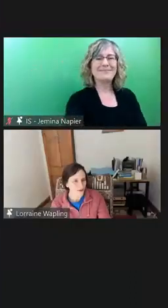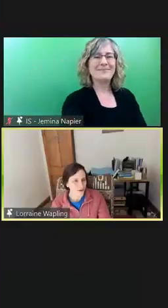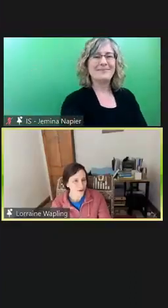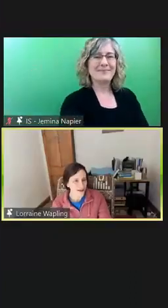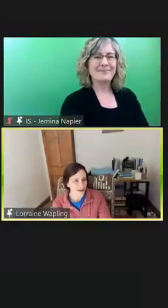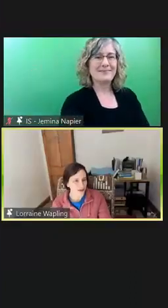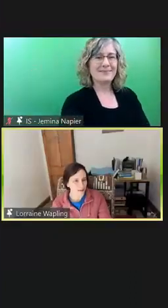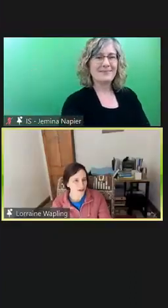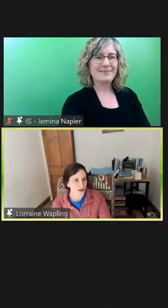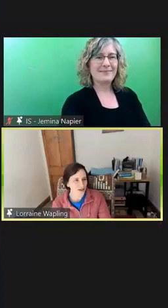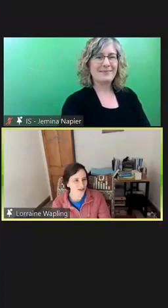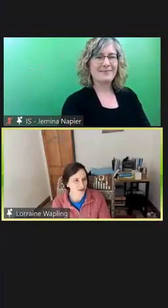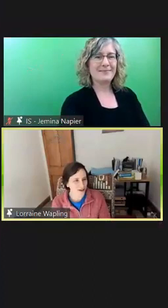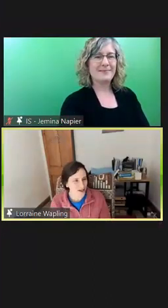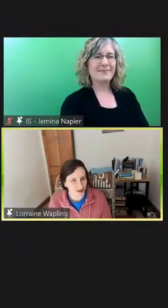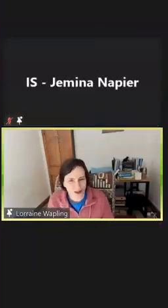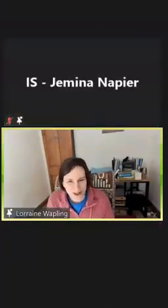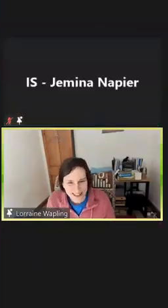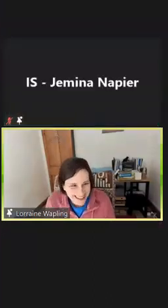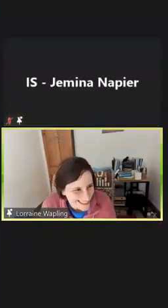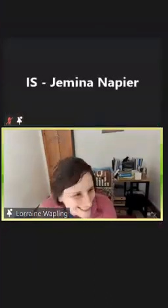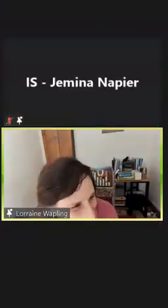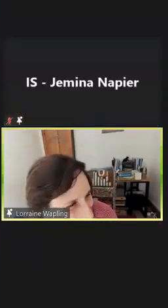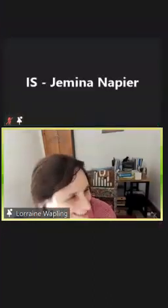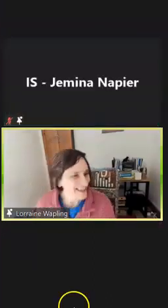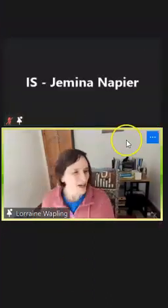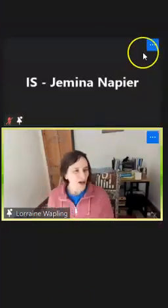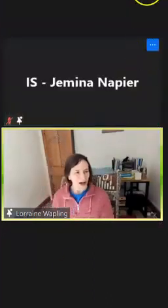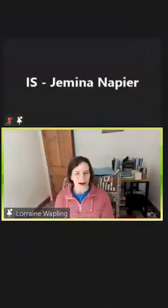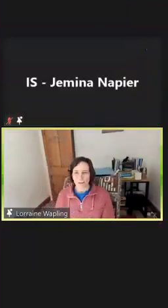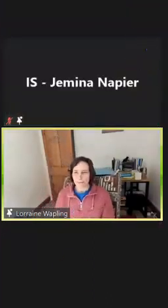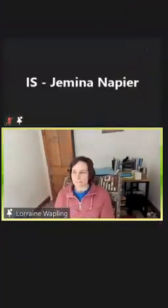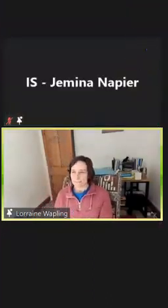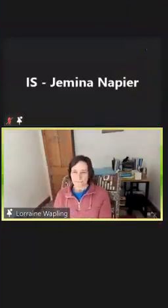That's wonderful. Thank you very much. That's a very nice introduction.